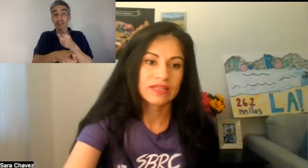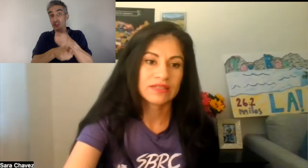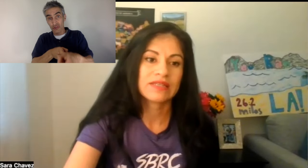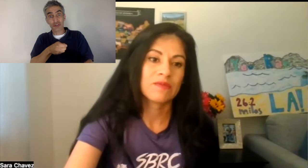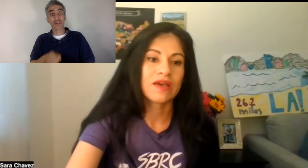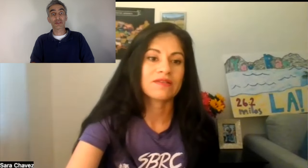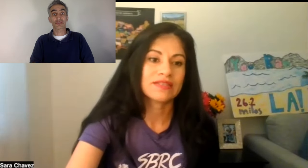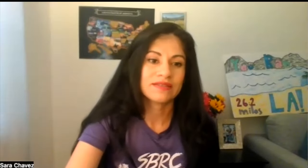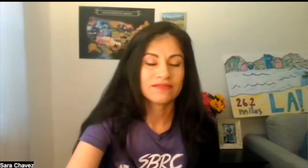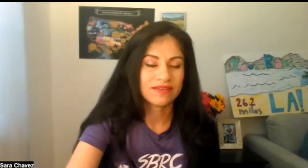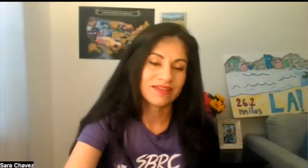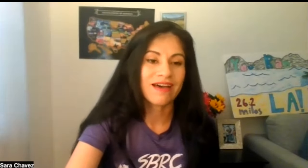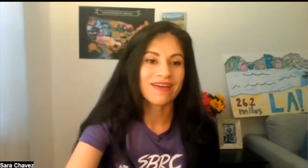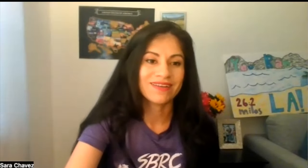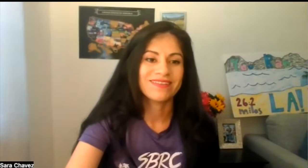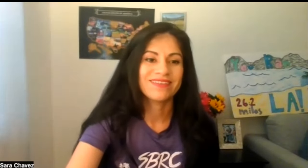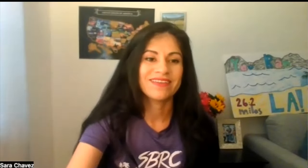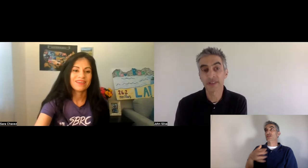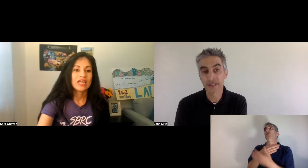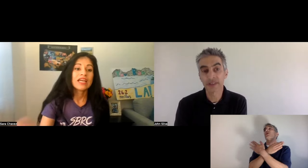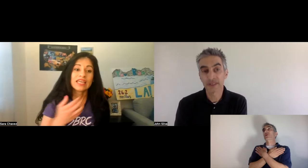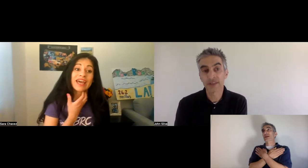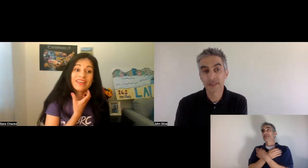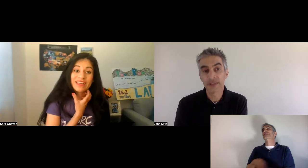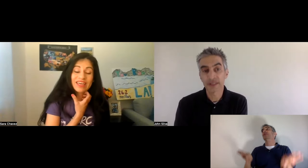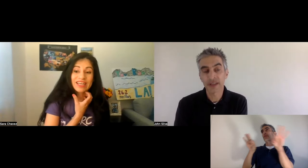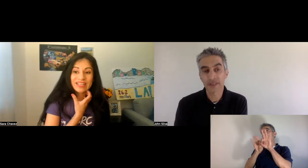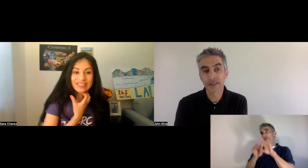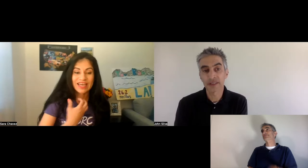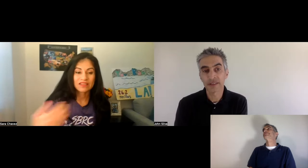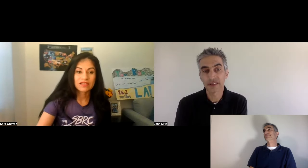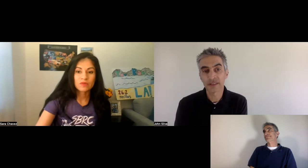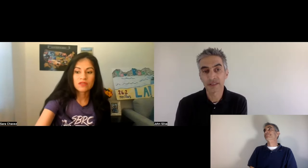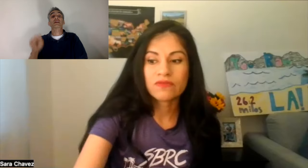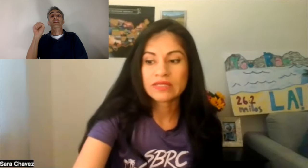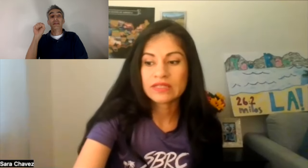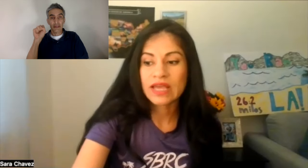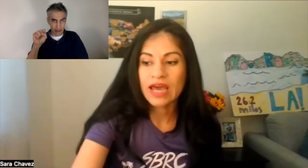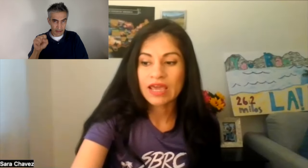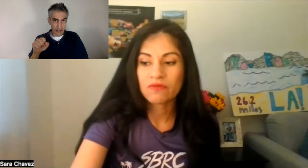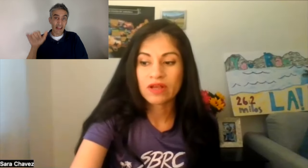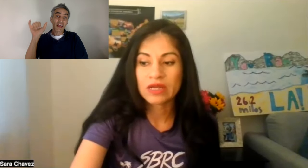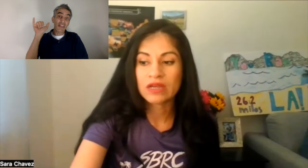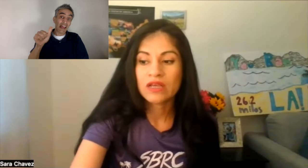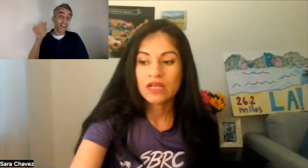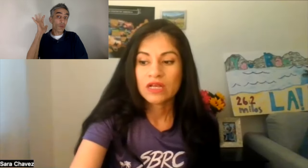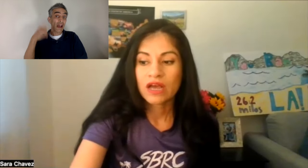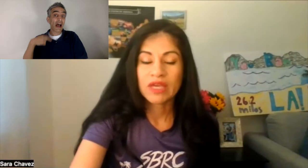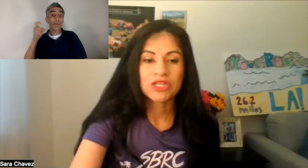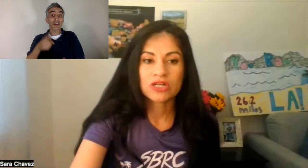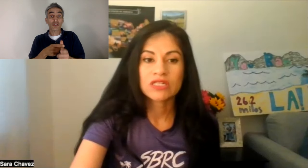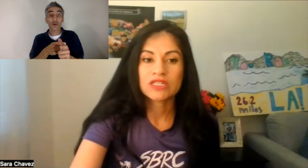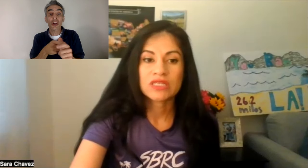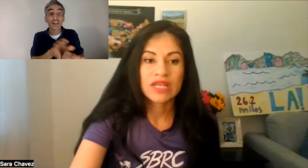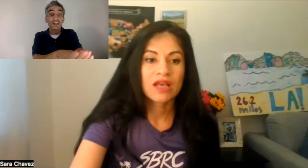because I think 60 miles is... Rest is important, Yeah, it is, yeah. And that's one of the reasons I run I